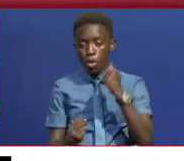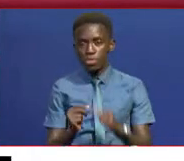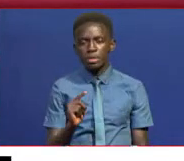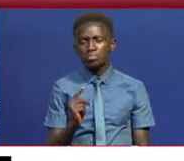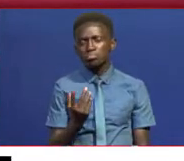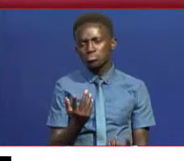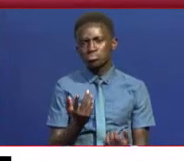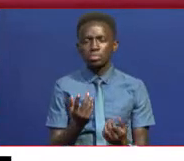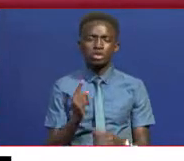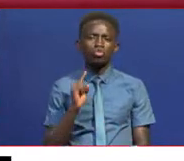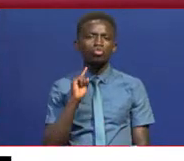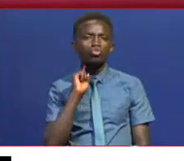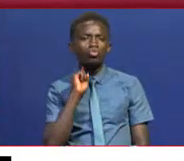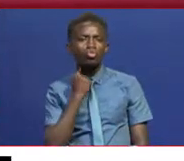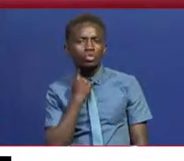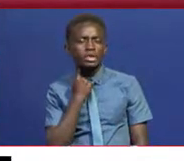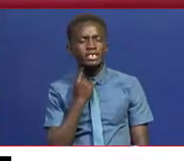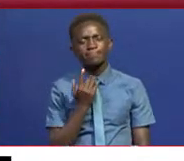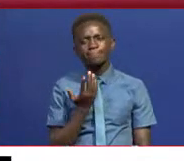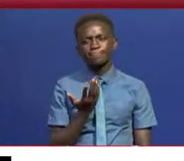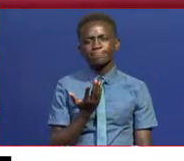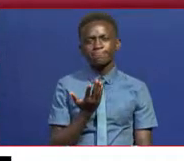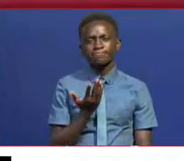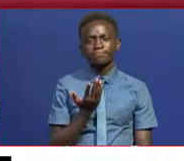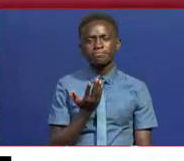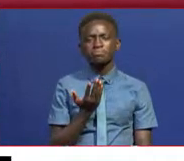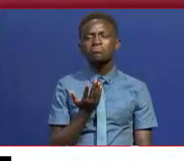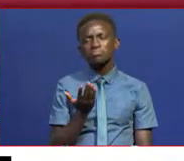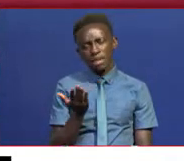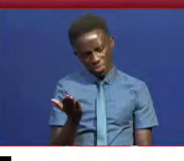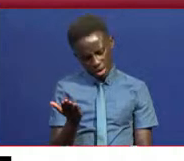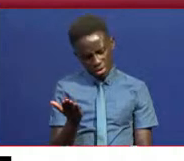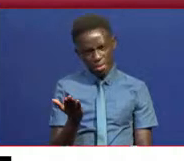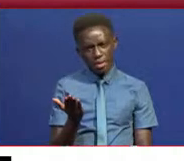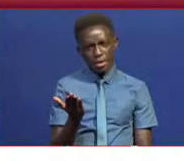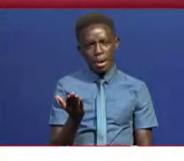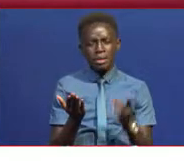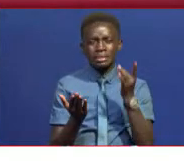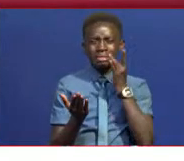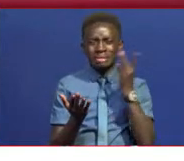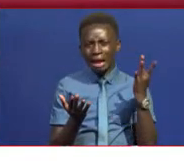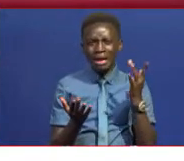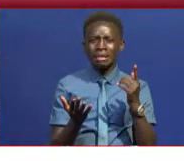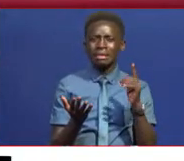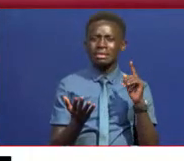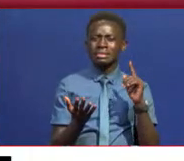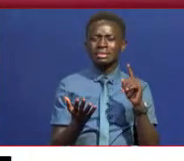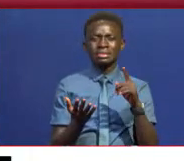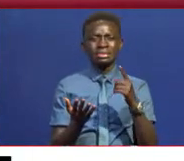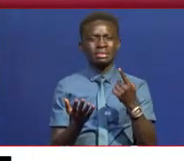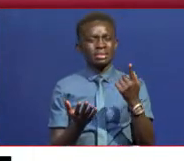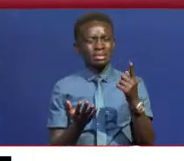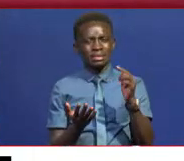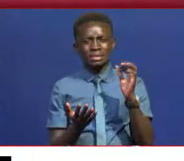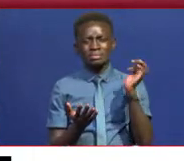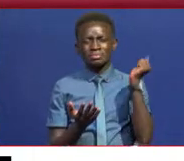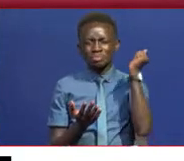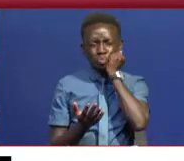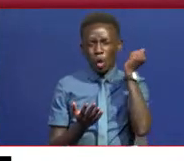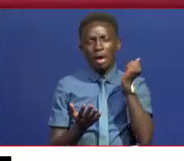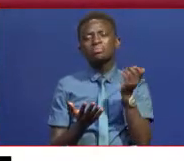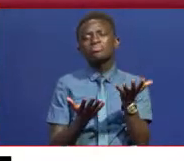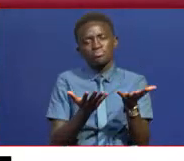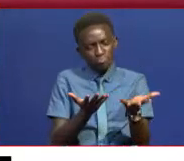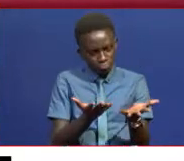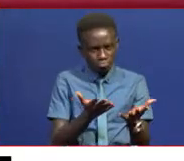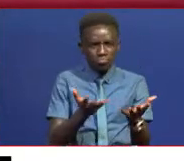sour, but ultimately sweet for the people of Kenya if we do it right, and we do